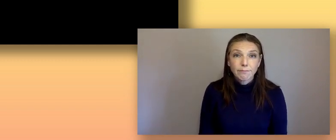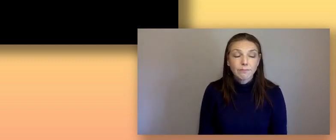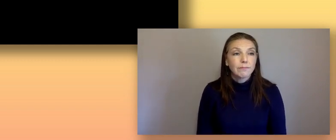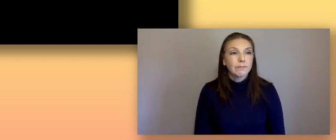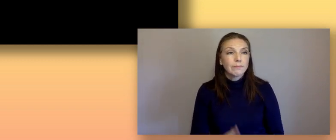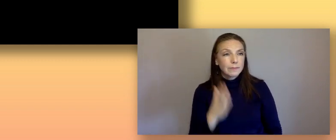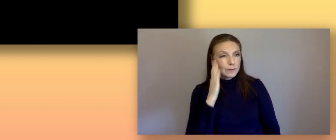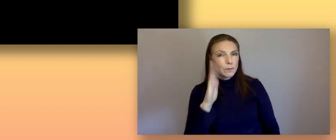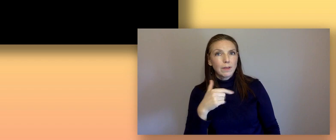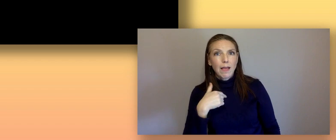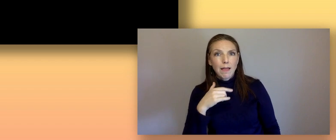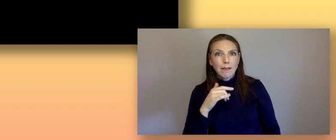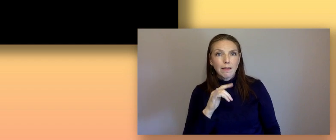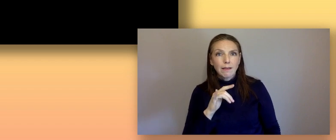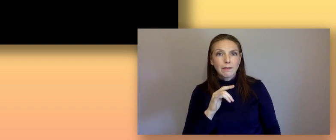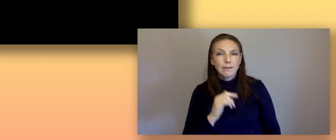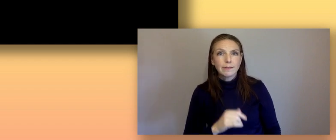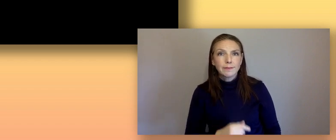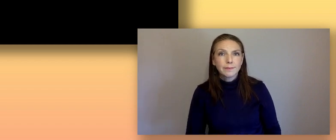You know that I